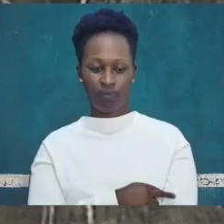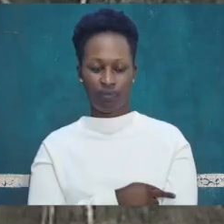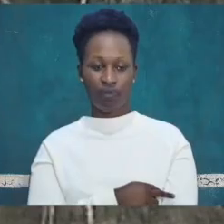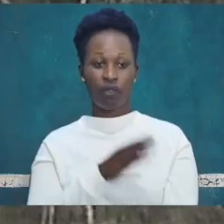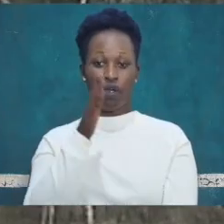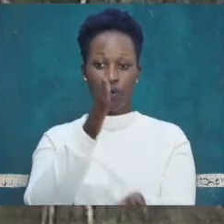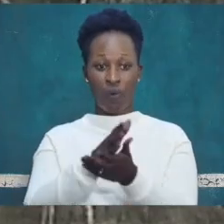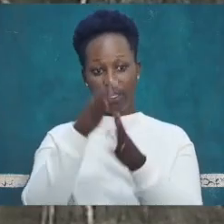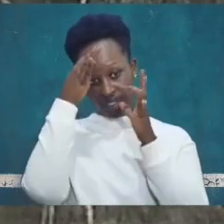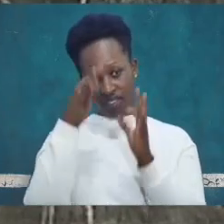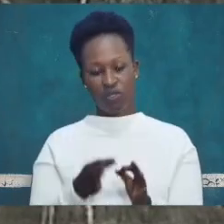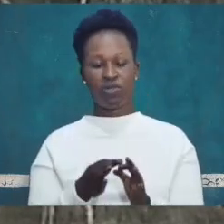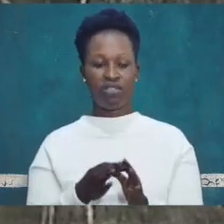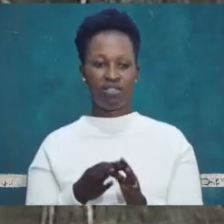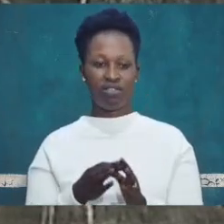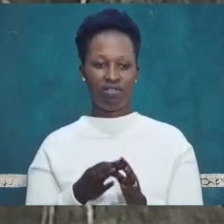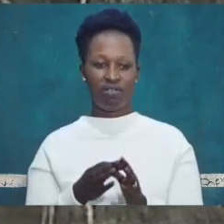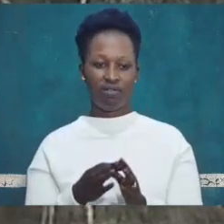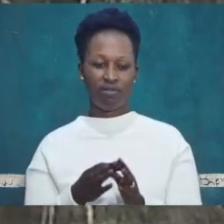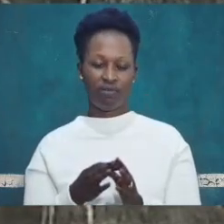right decisions